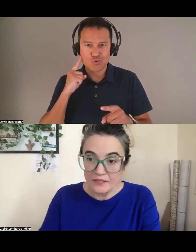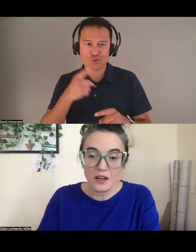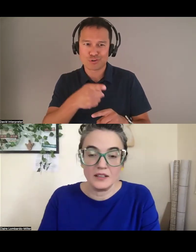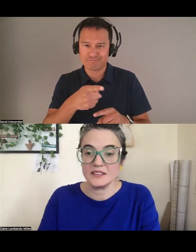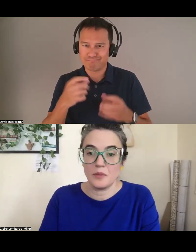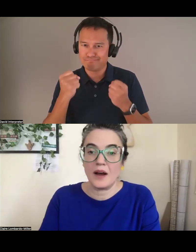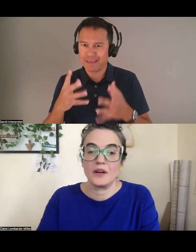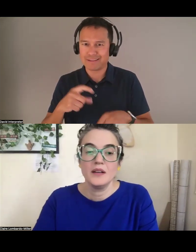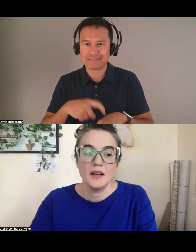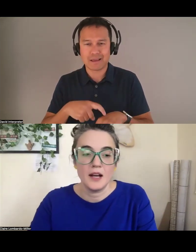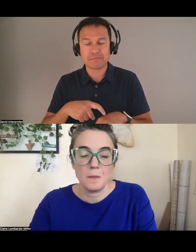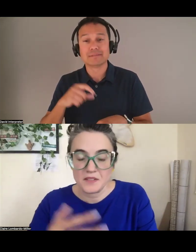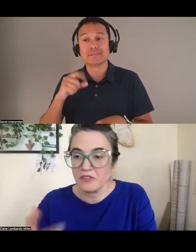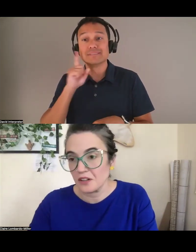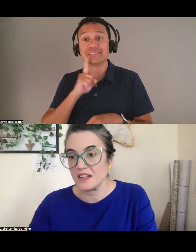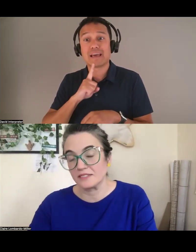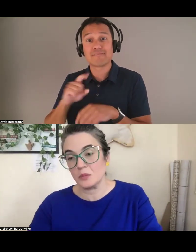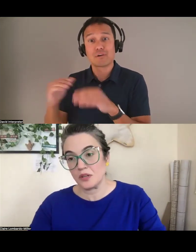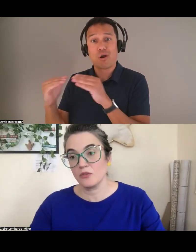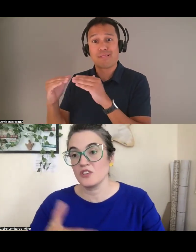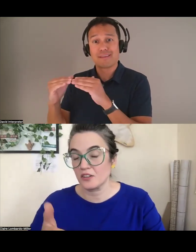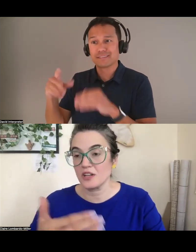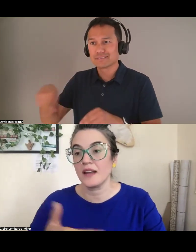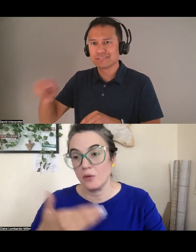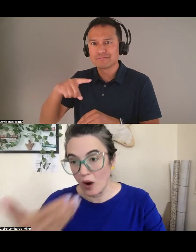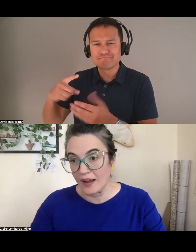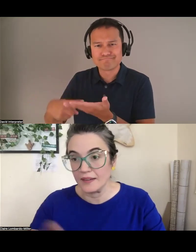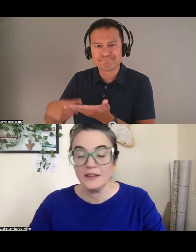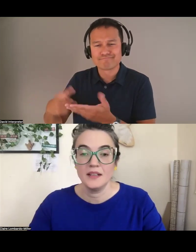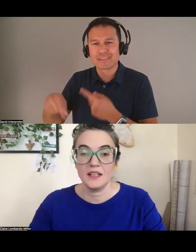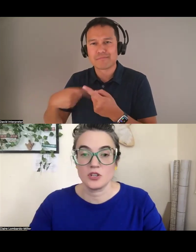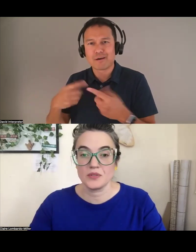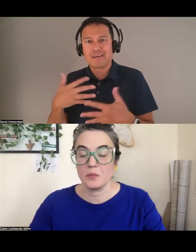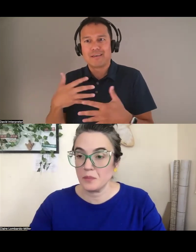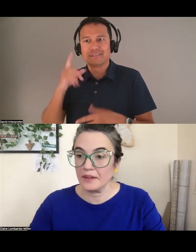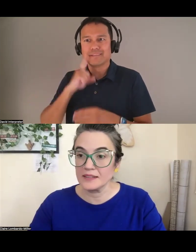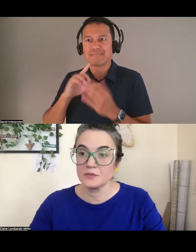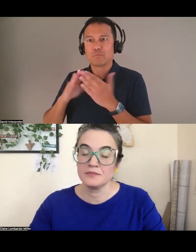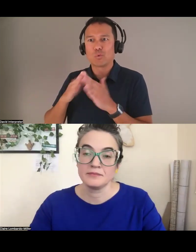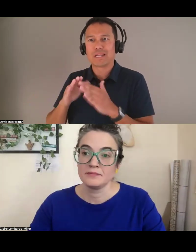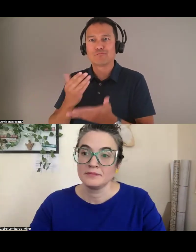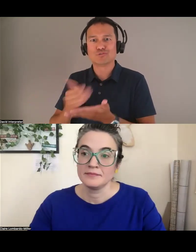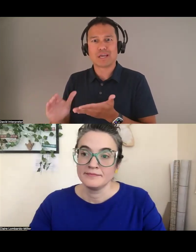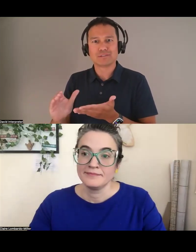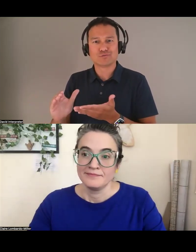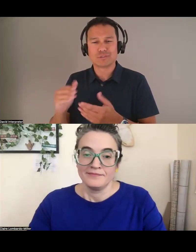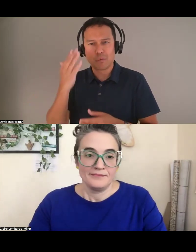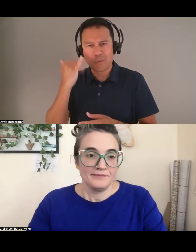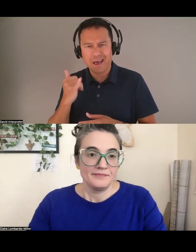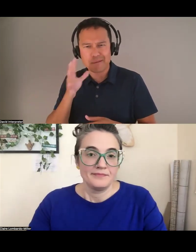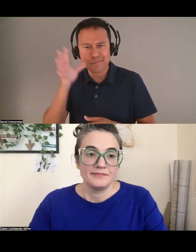my deaf colleagues about this fear of deaf community rejection and why it shows up in parents.